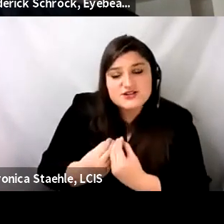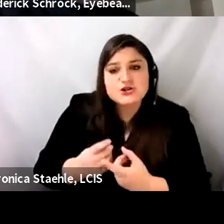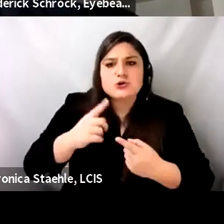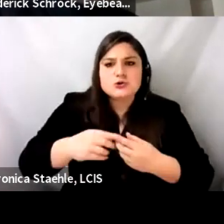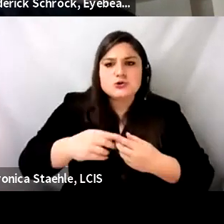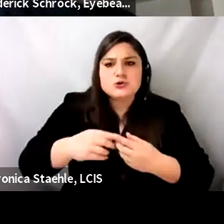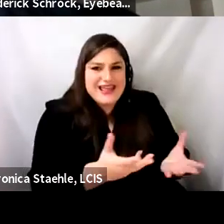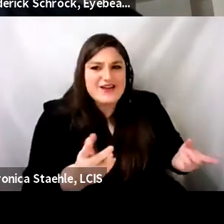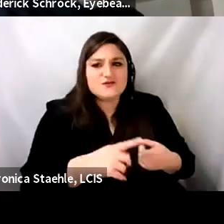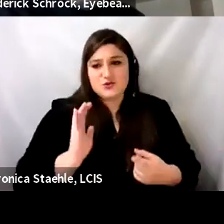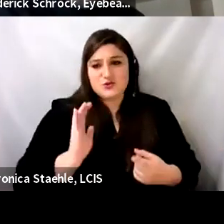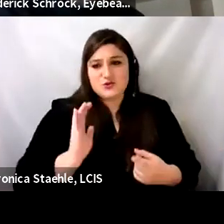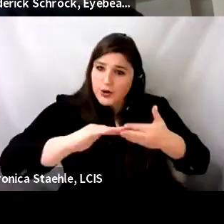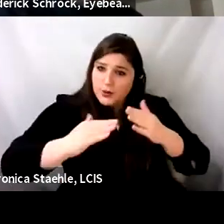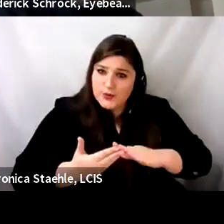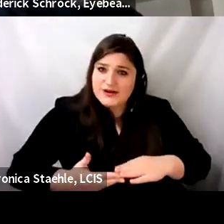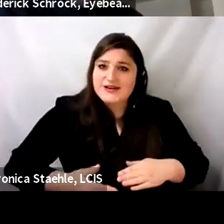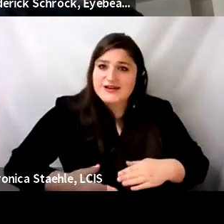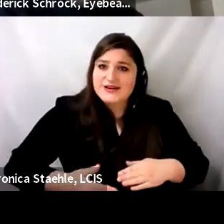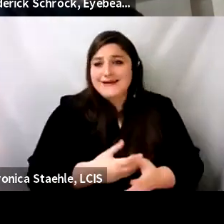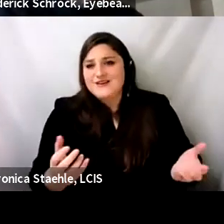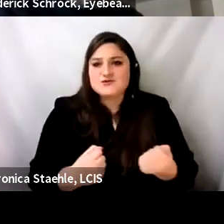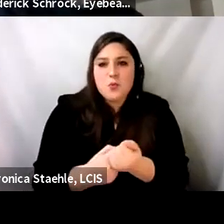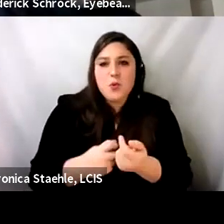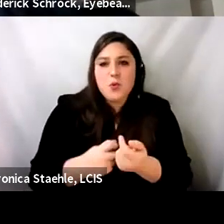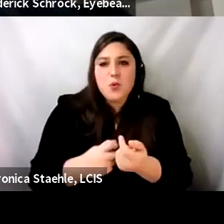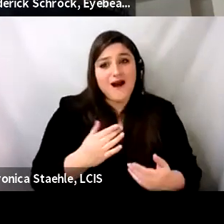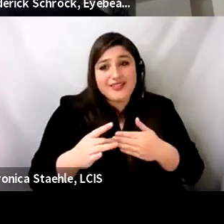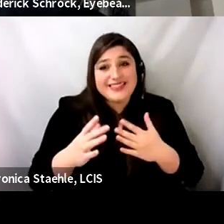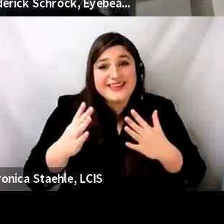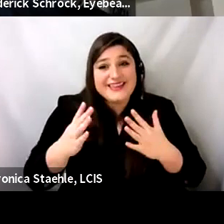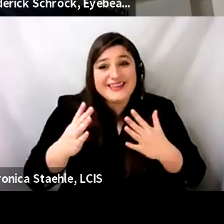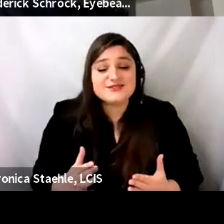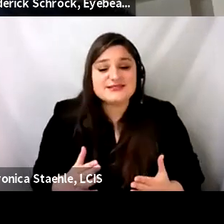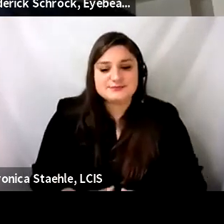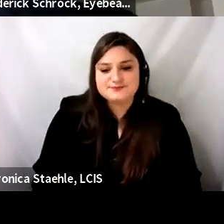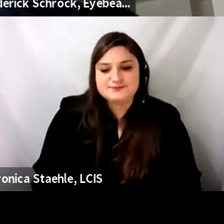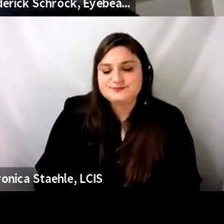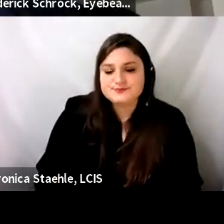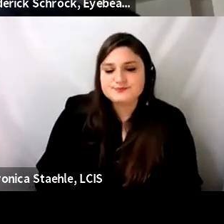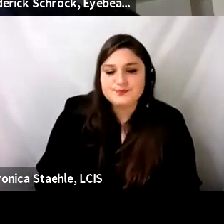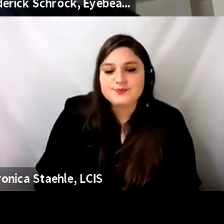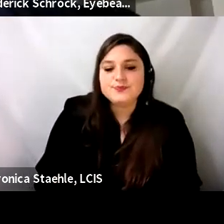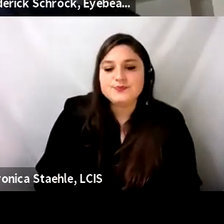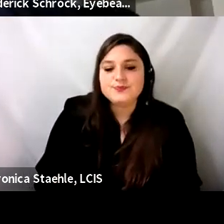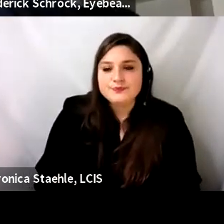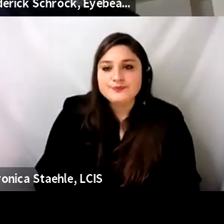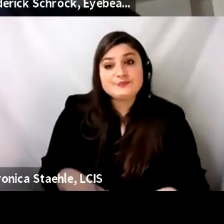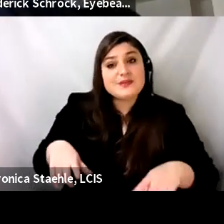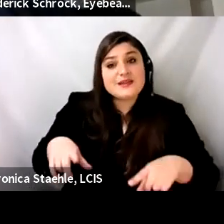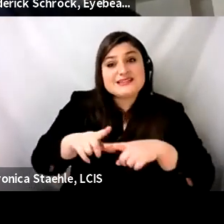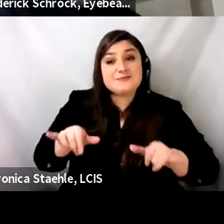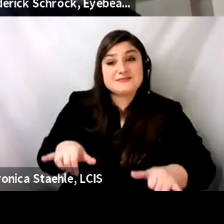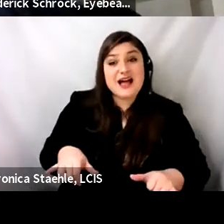leadership group, part of that, but also to also use that time to really create a very intensive